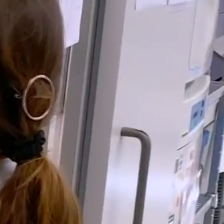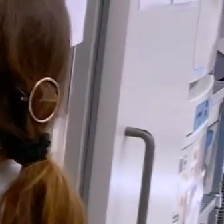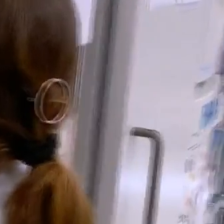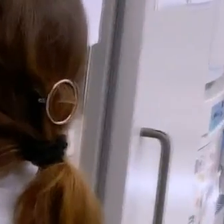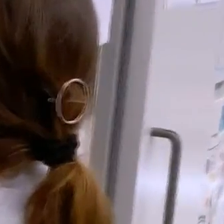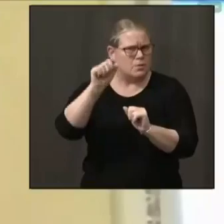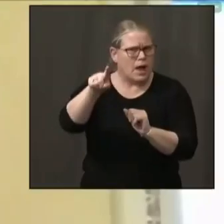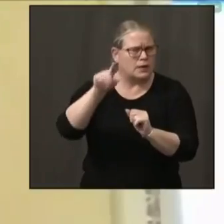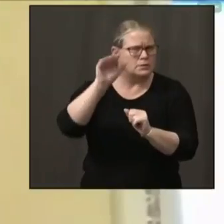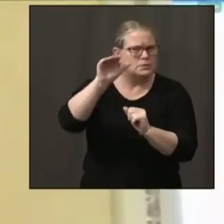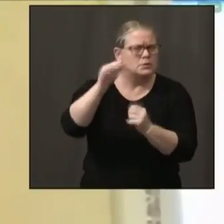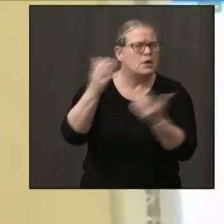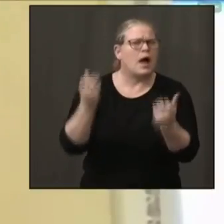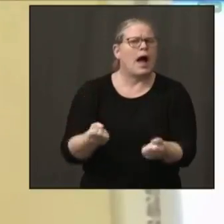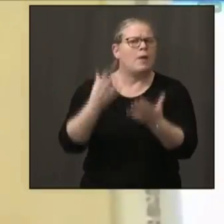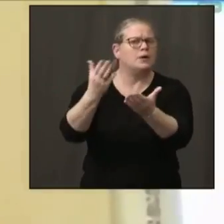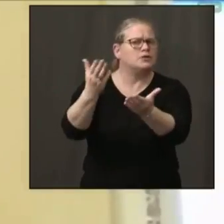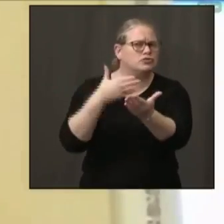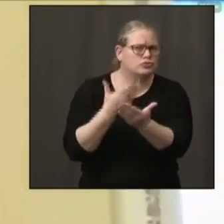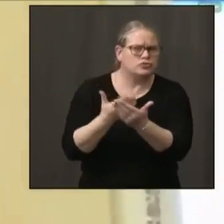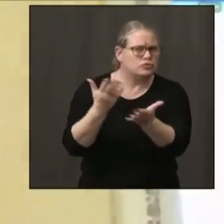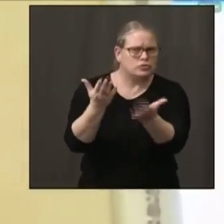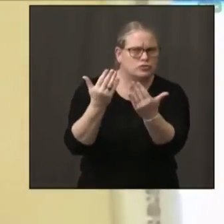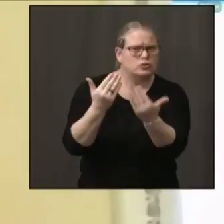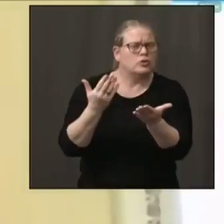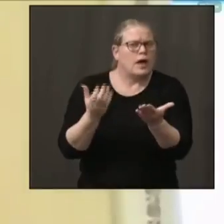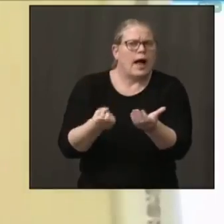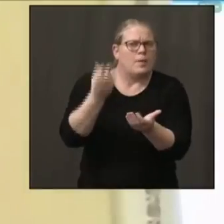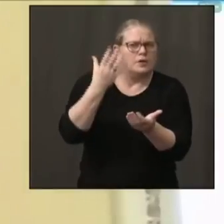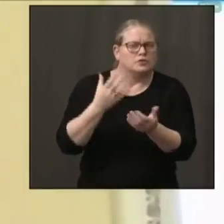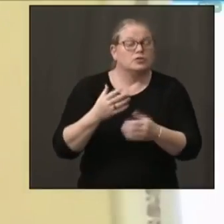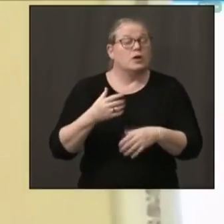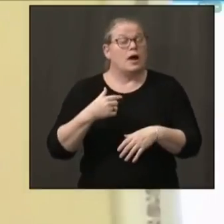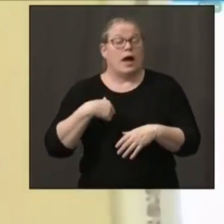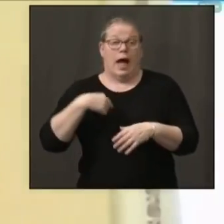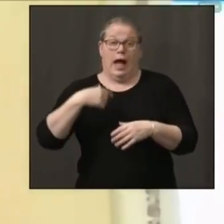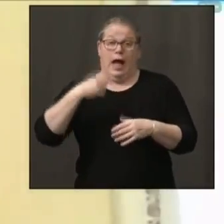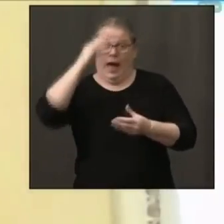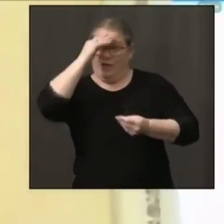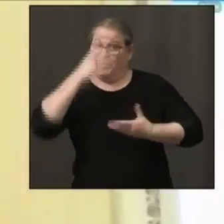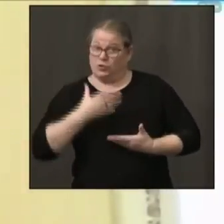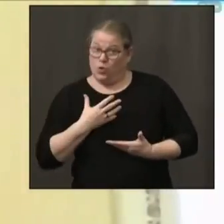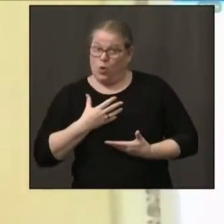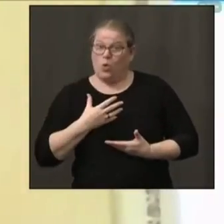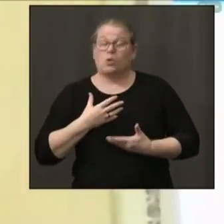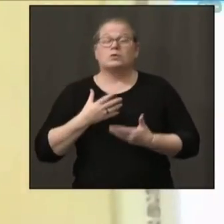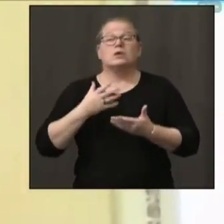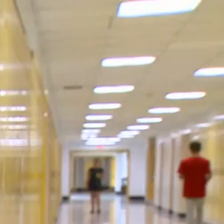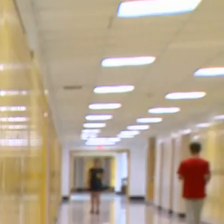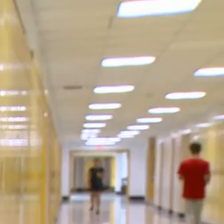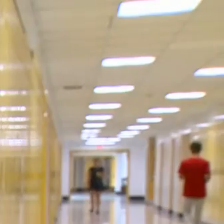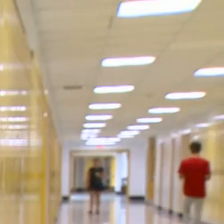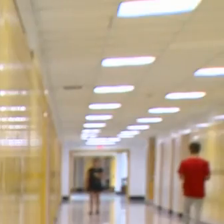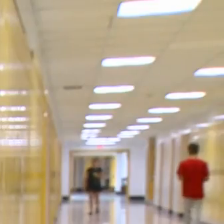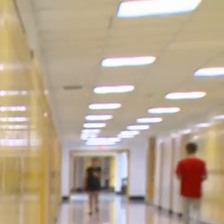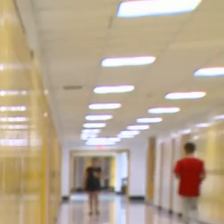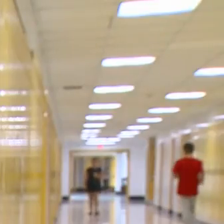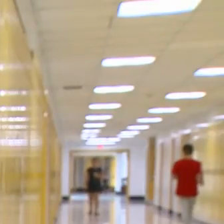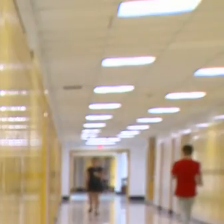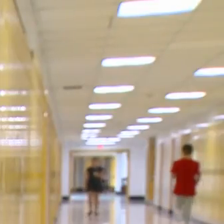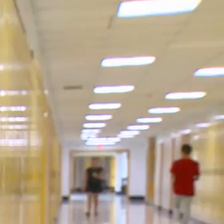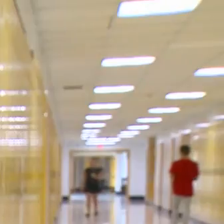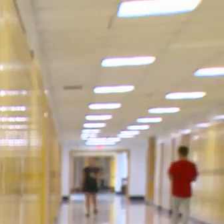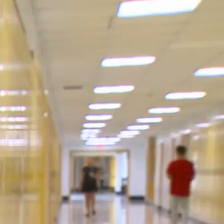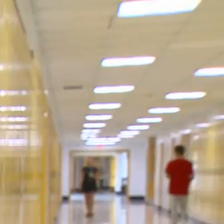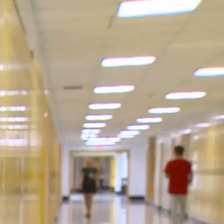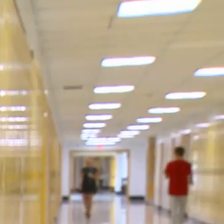receive them. I'm told that there will be weekly allocations. In terms of numbers, I don't have any numbers. The governor responding